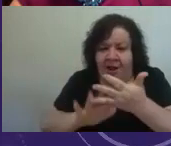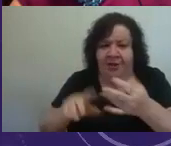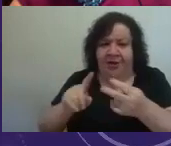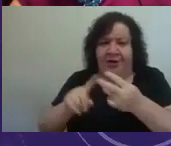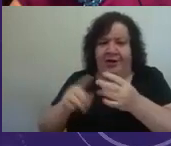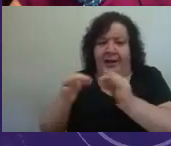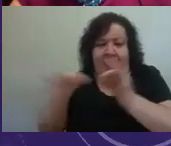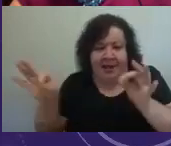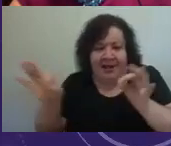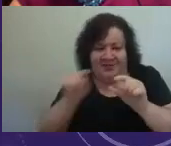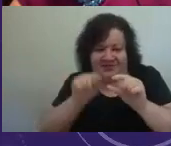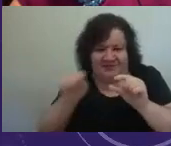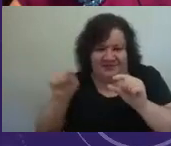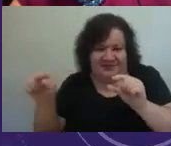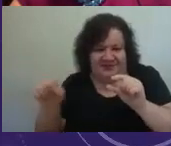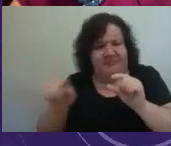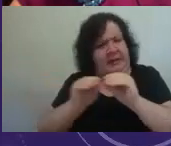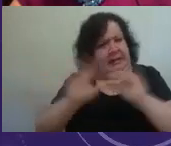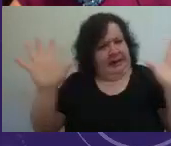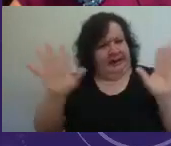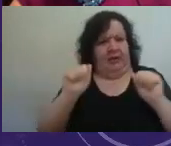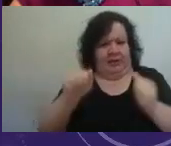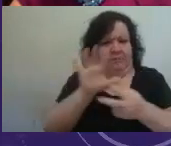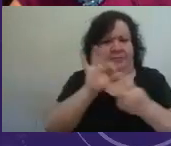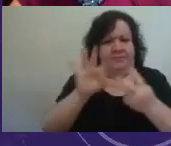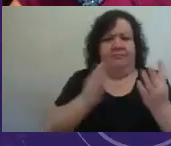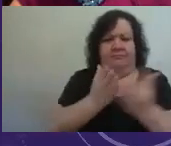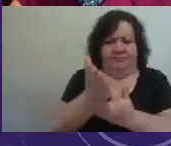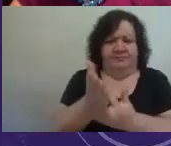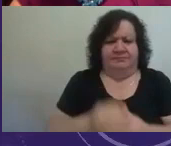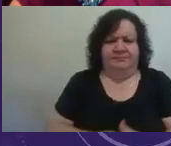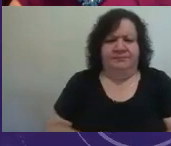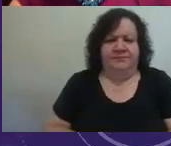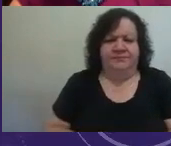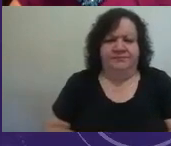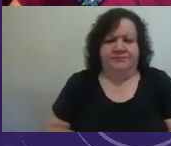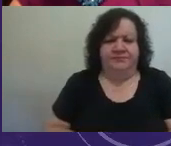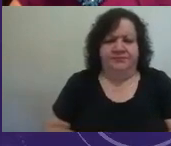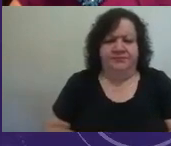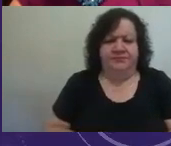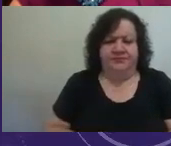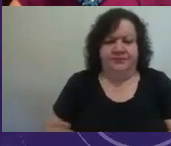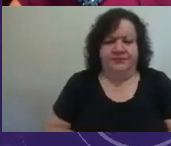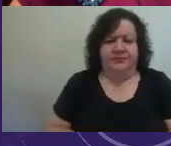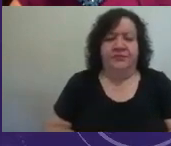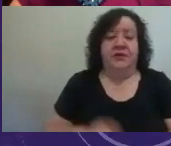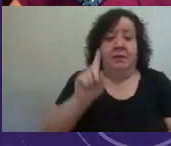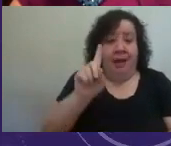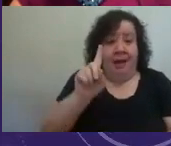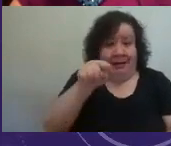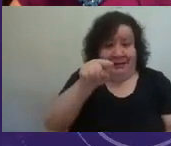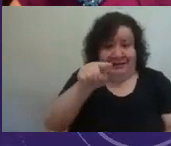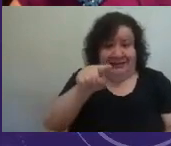that adding a toolbar is step one, it's not. It should be step two. All web developers are supposed